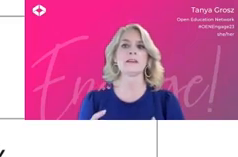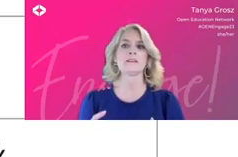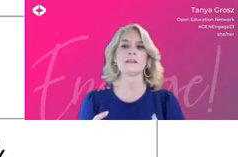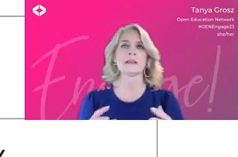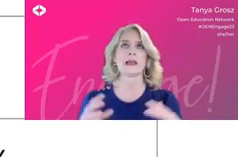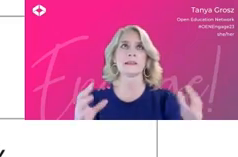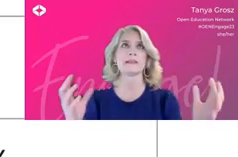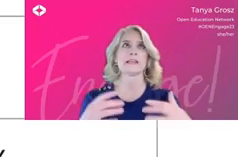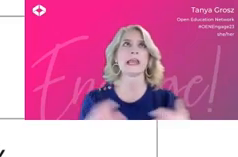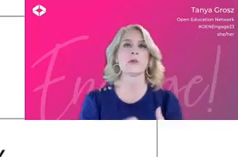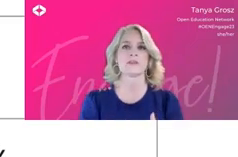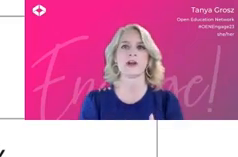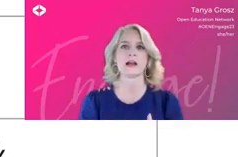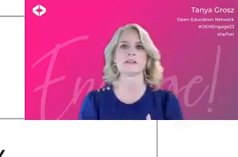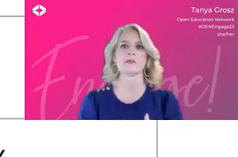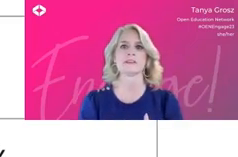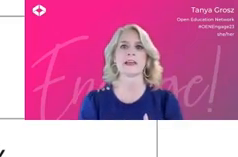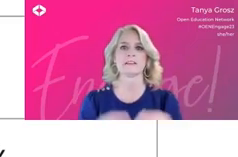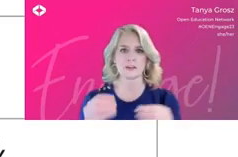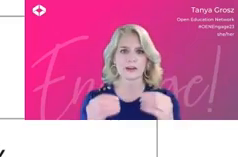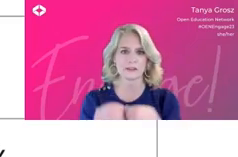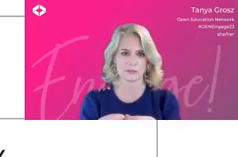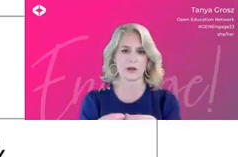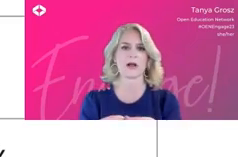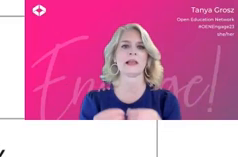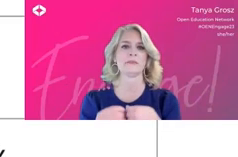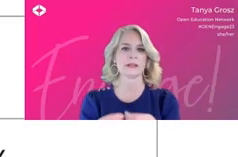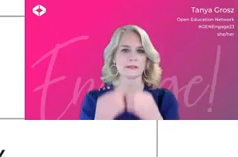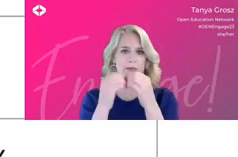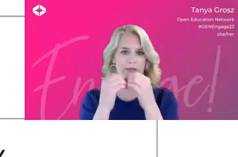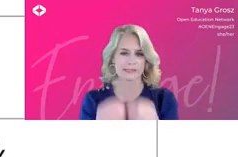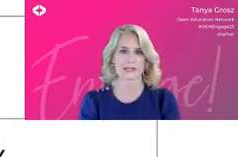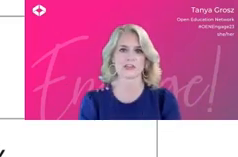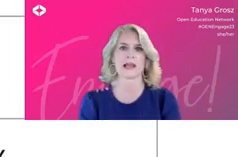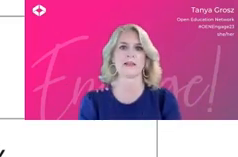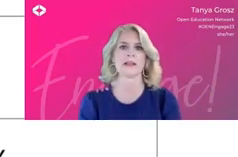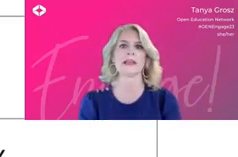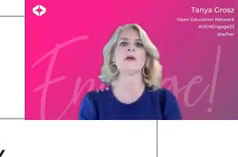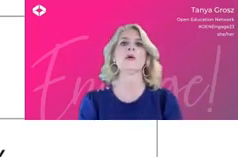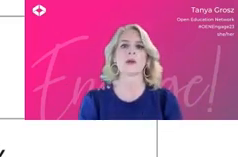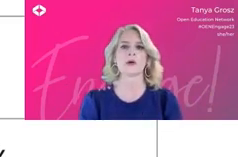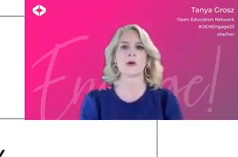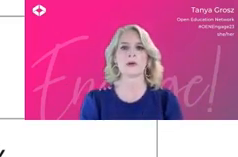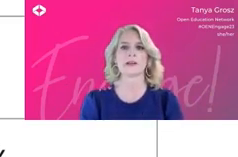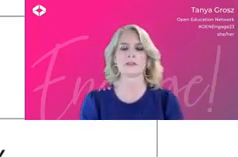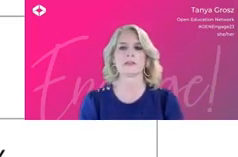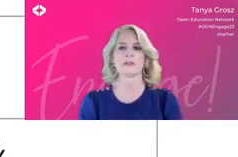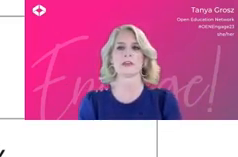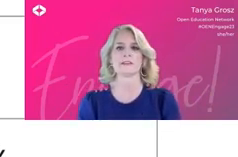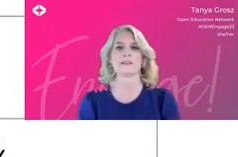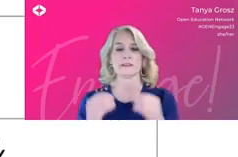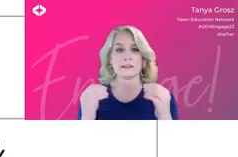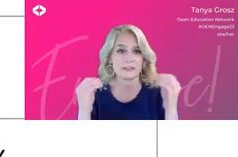we wanted, I think the takeaway for us was that starting small and building with intentionality when incorporating